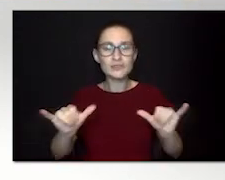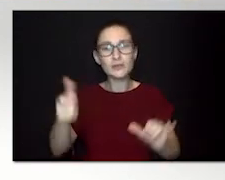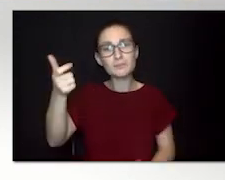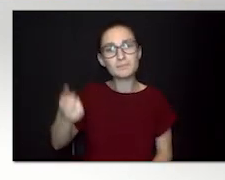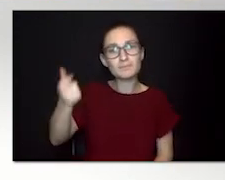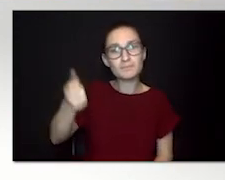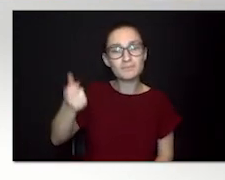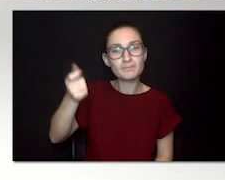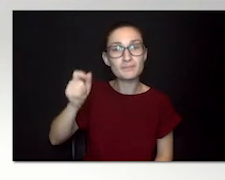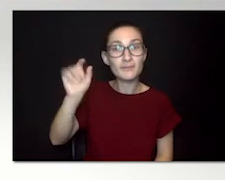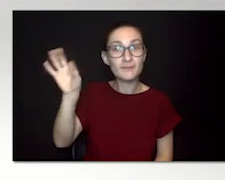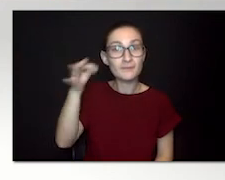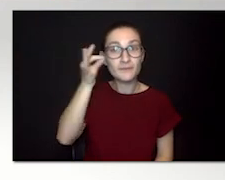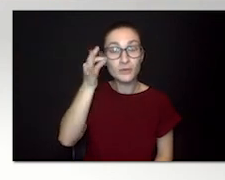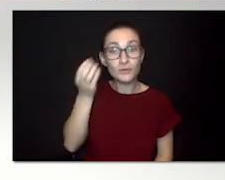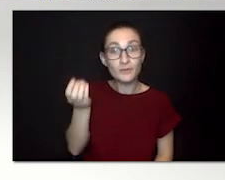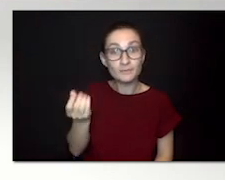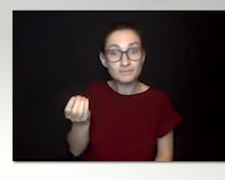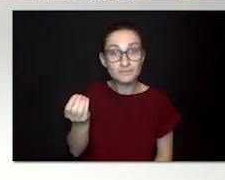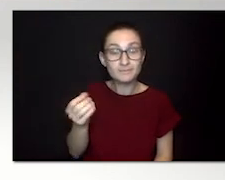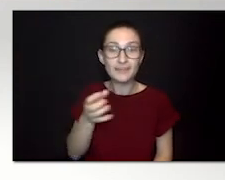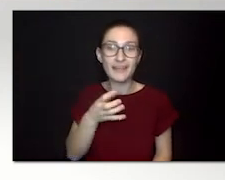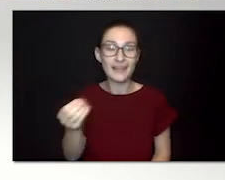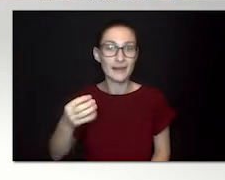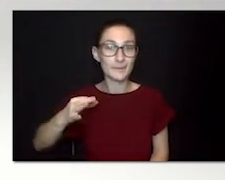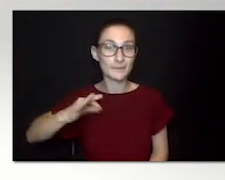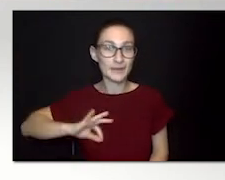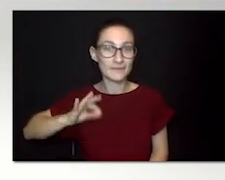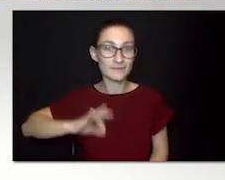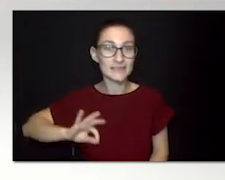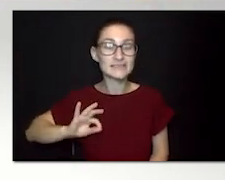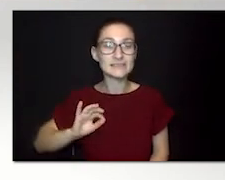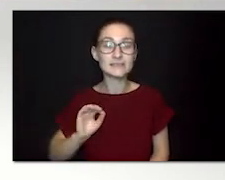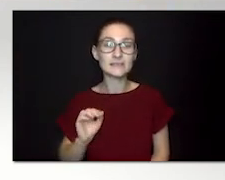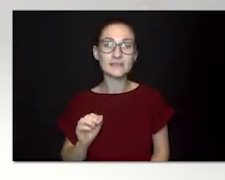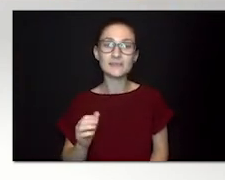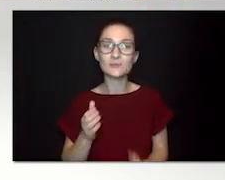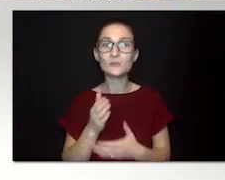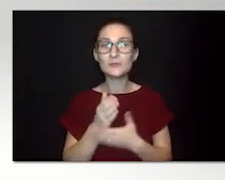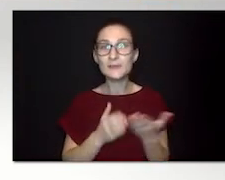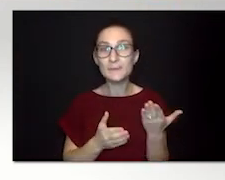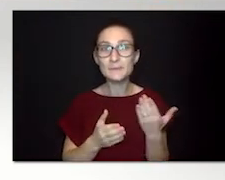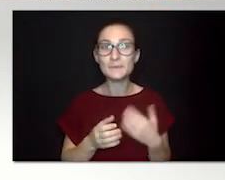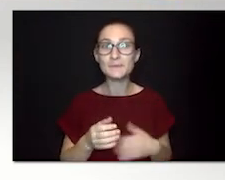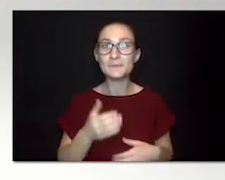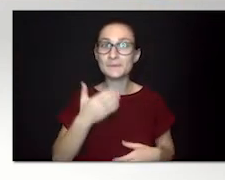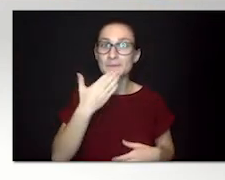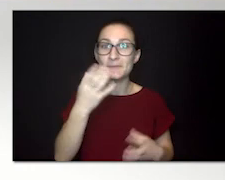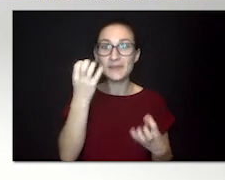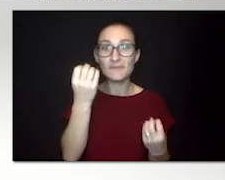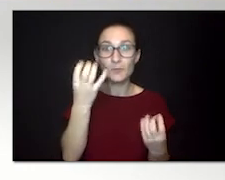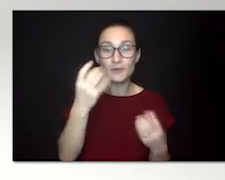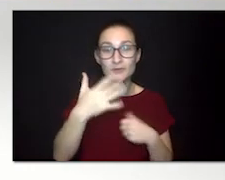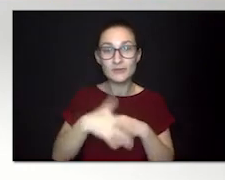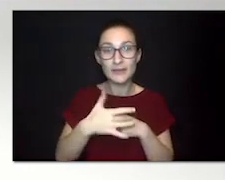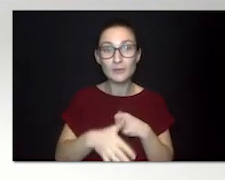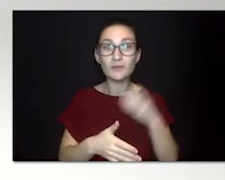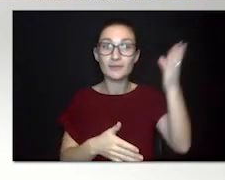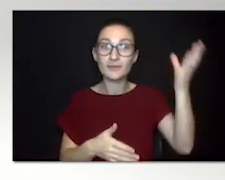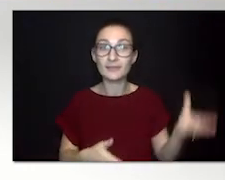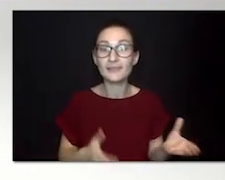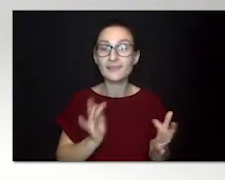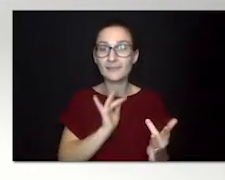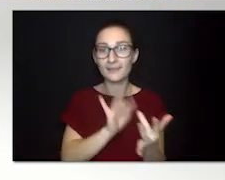receive government benefits. So there are some requirements under it that I unfortunately have run out of time to get into. But I just wanted to put